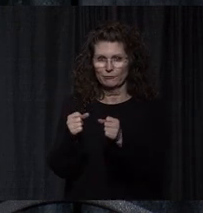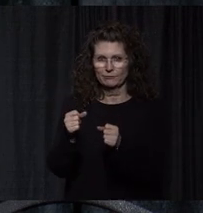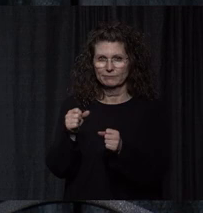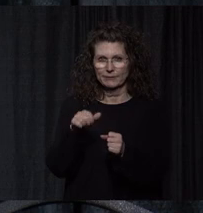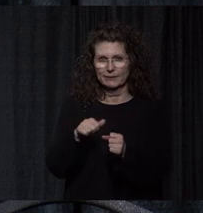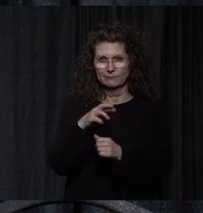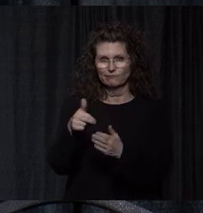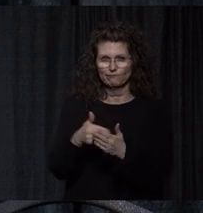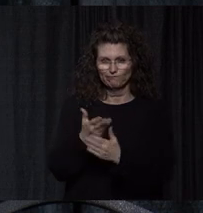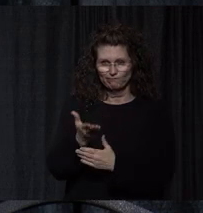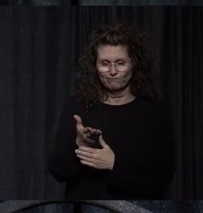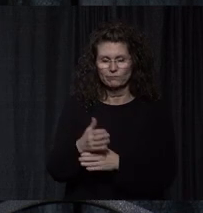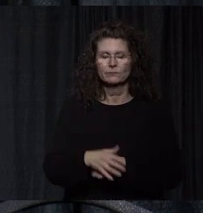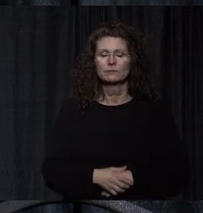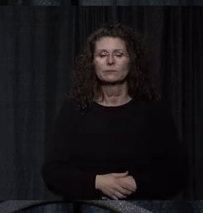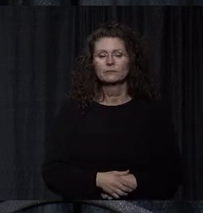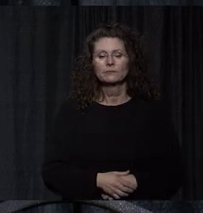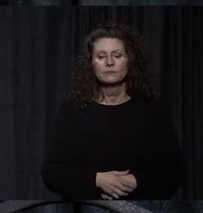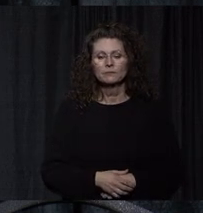But to also